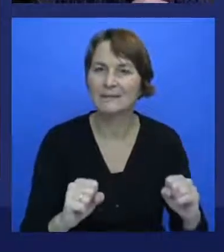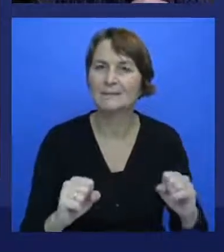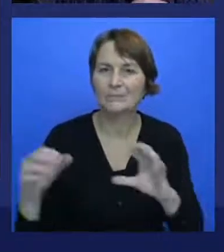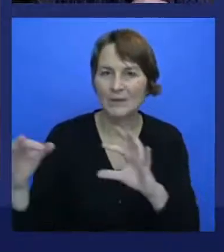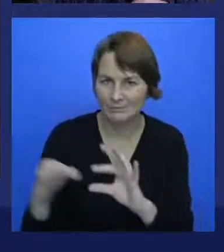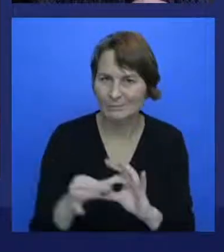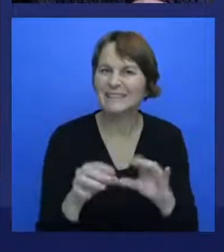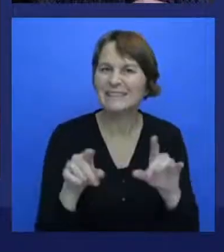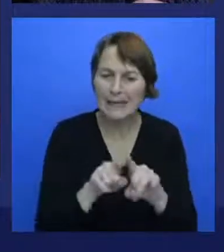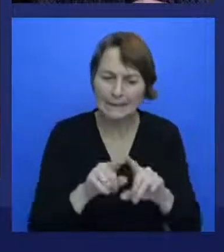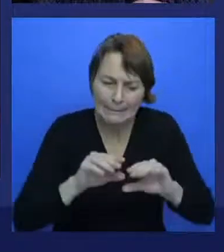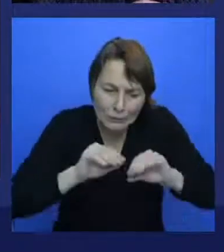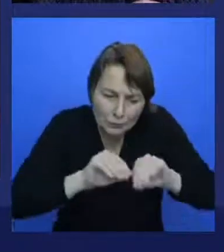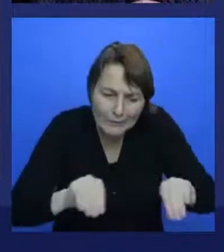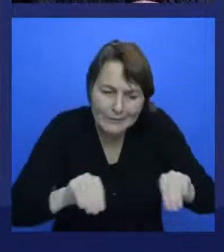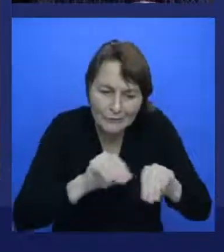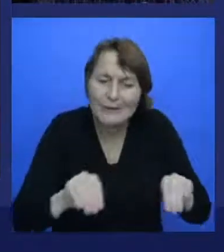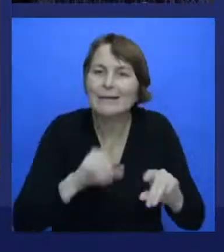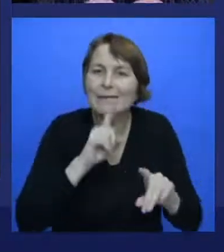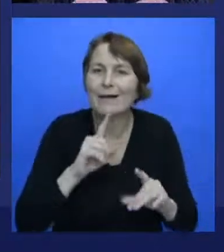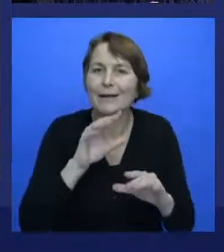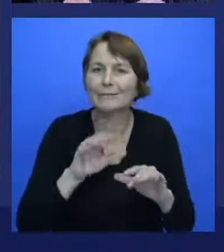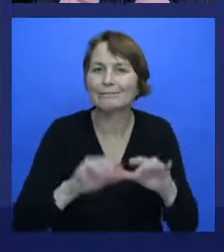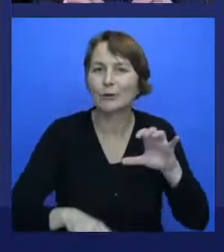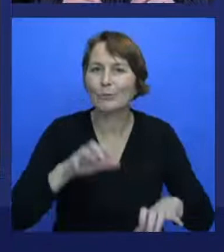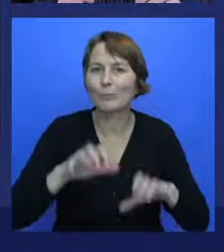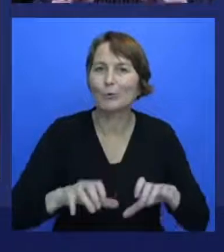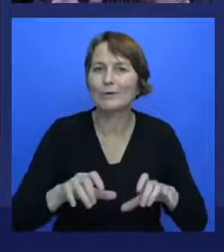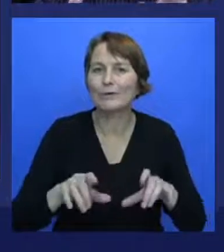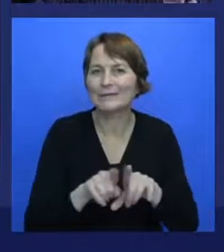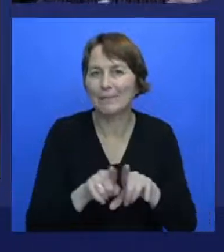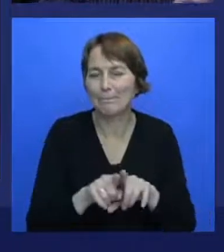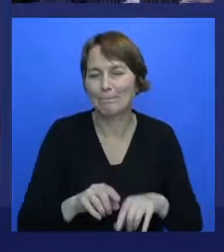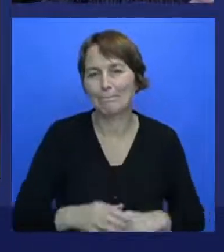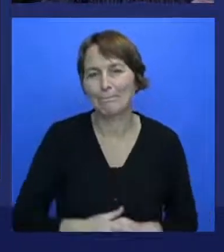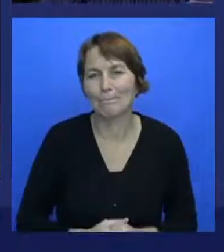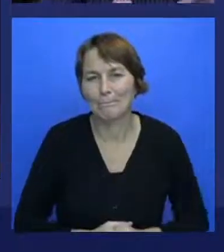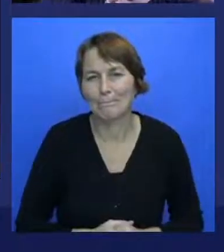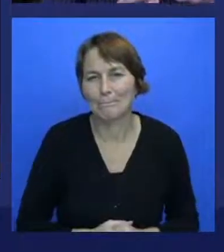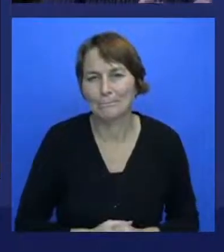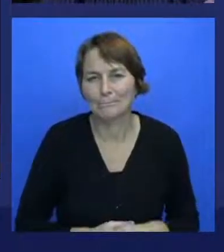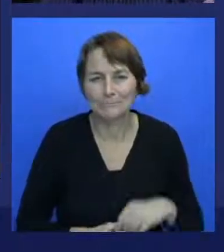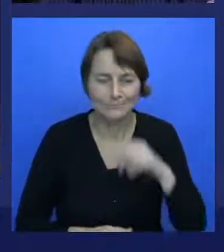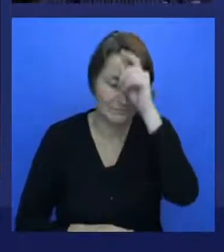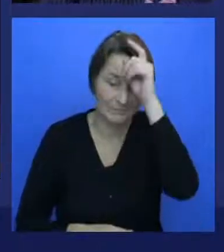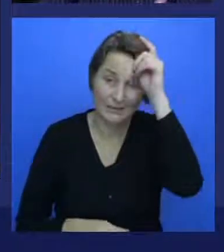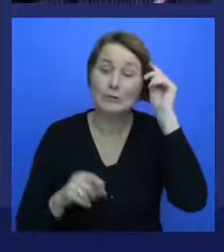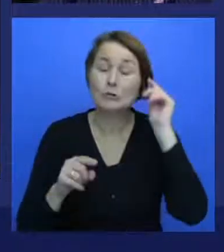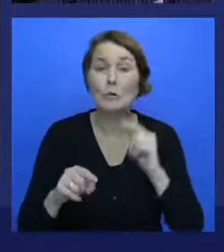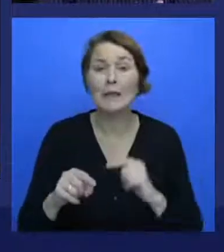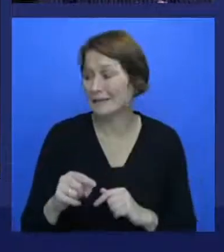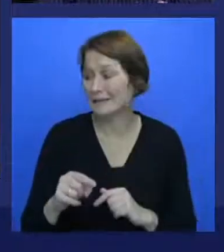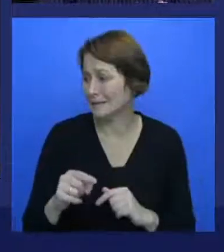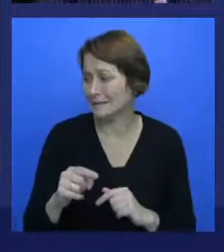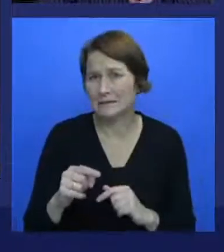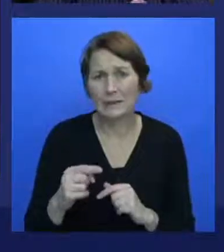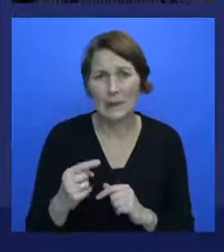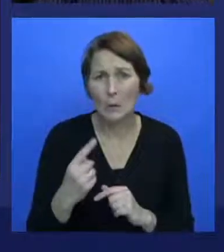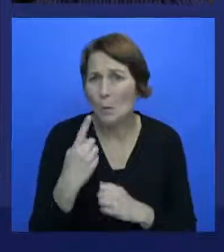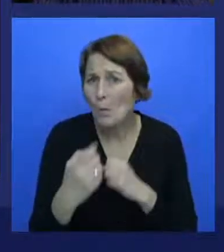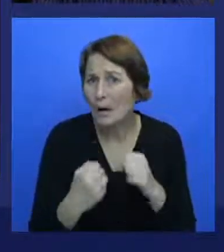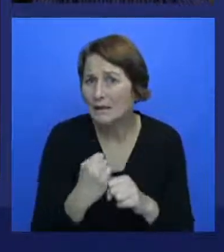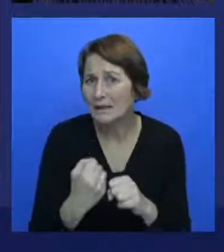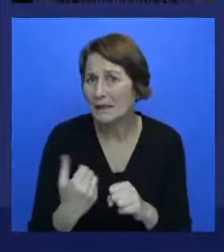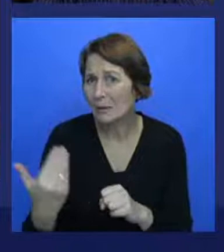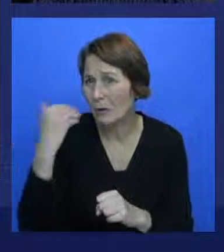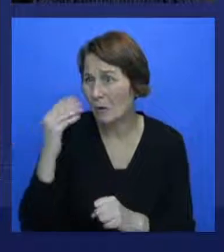training in a virtual realm. That, to me, is barely history. This is a year or so ago that we're getting